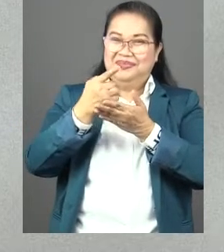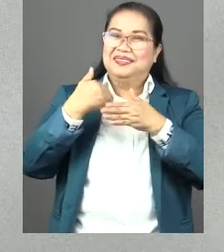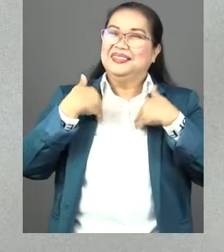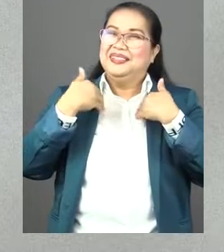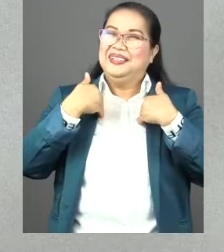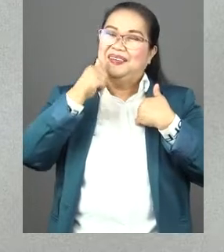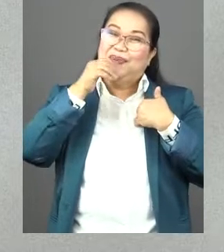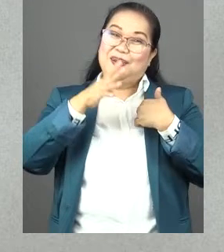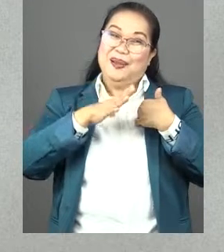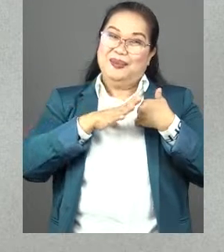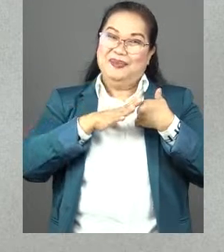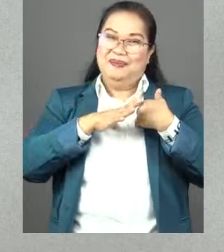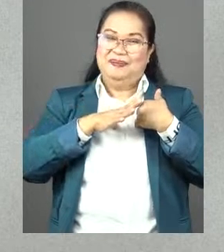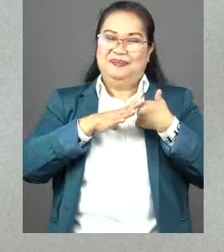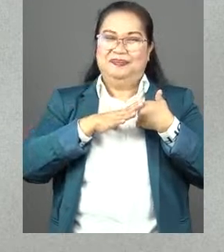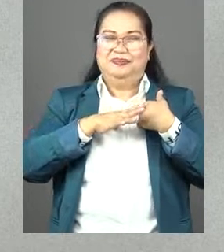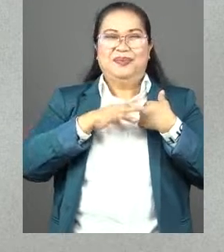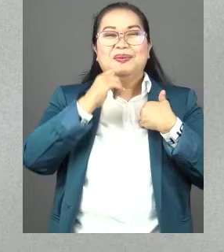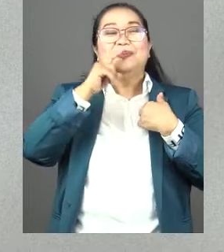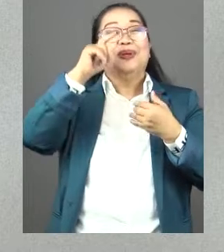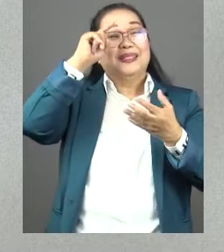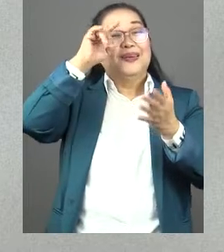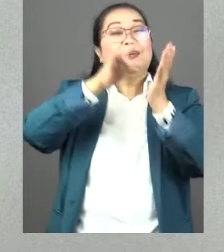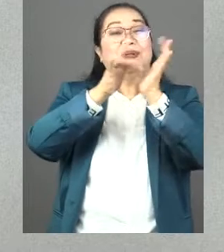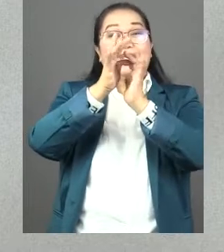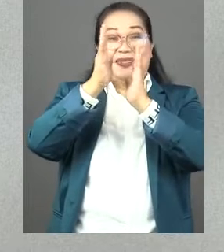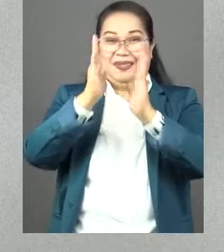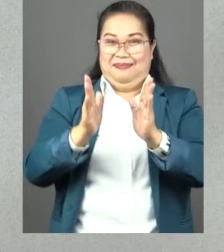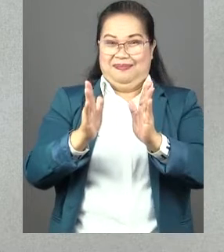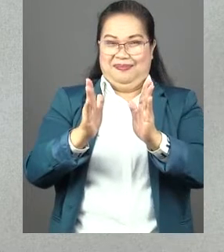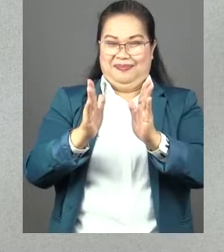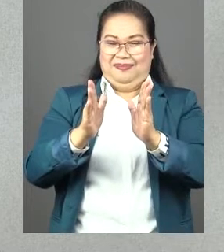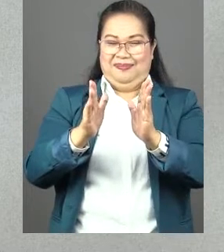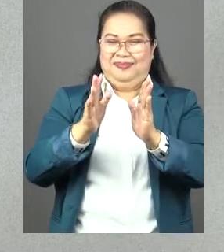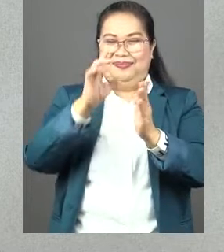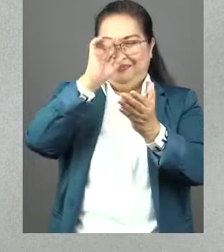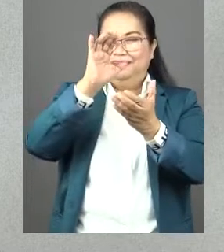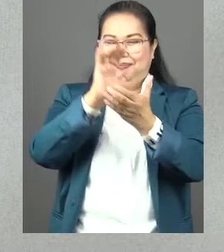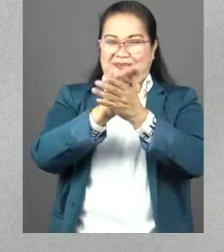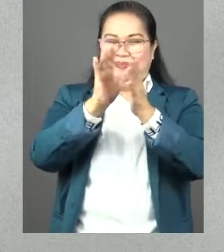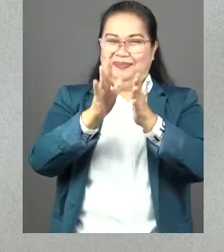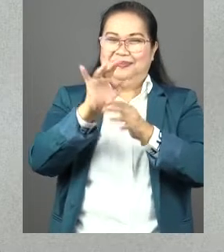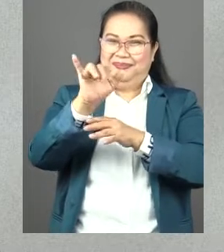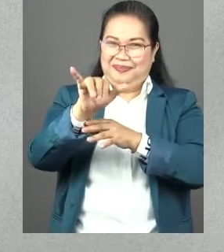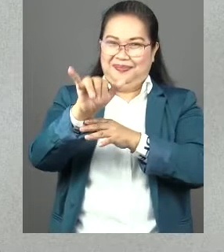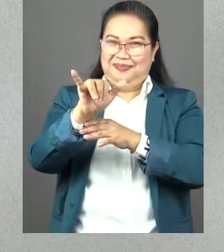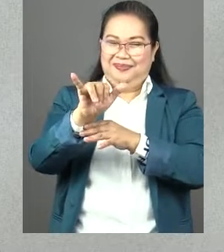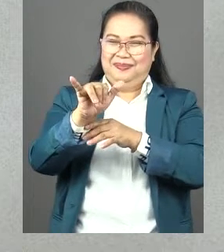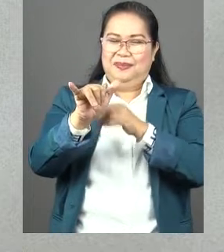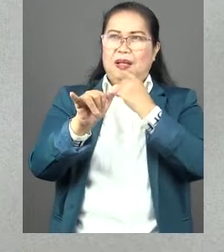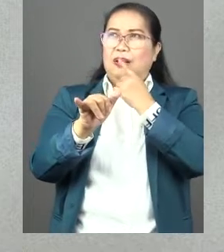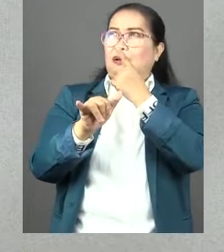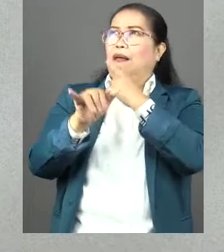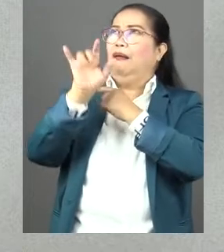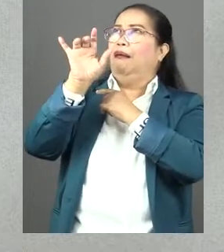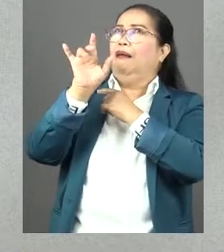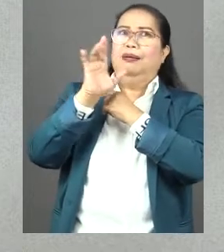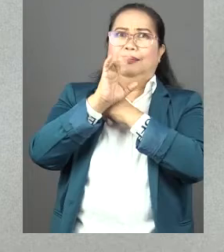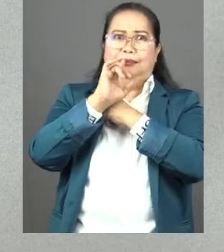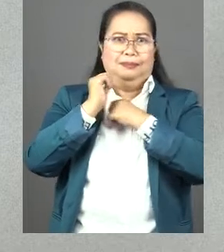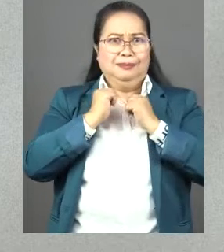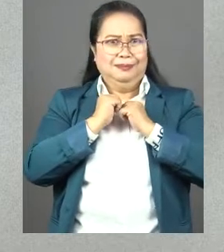lady, you know, she was a believer. She was saying, I think I said yes to him too quickly. And I